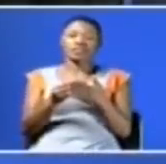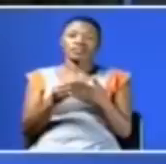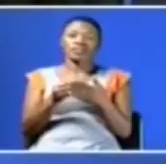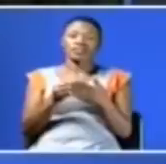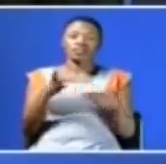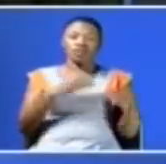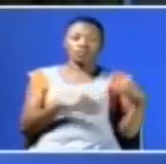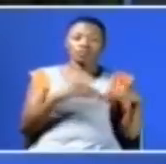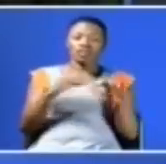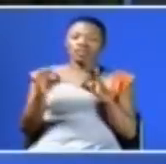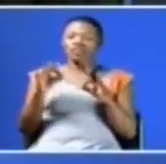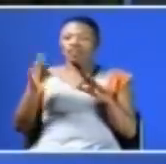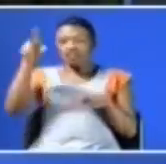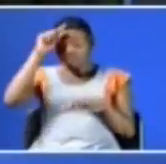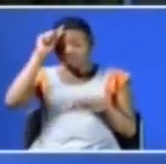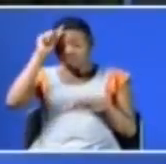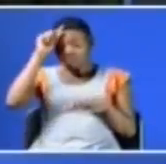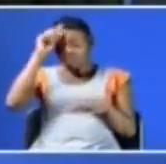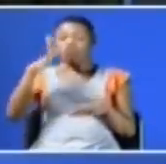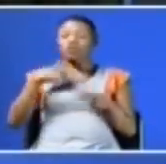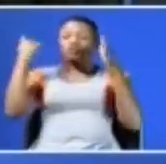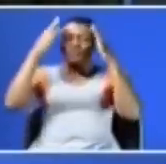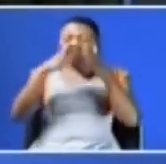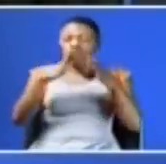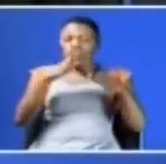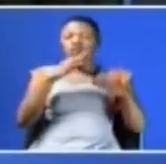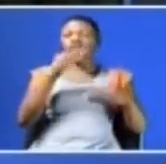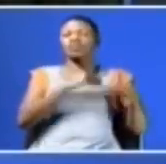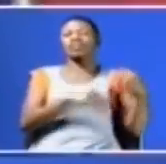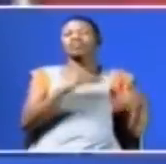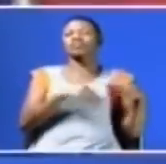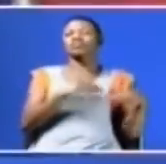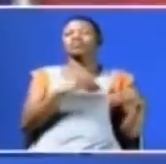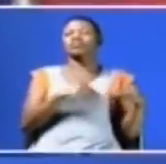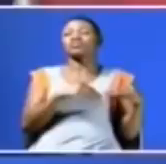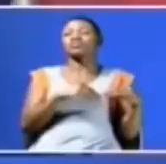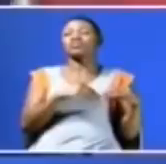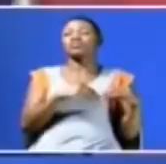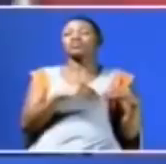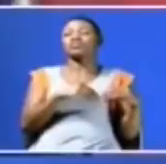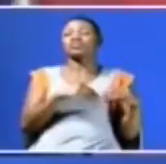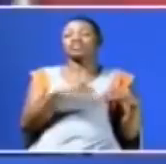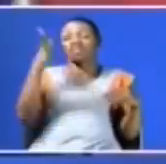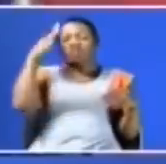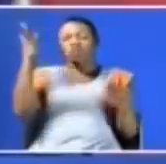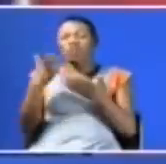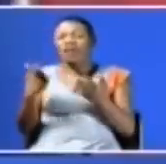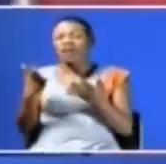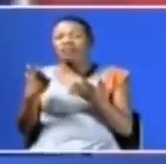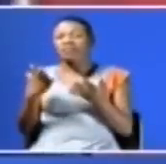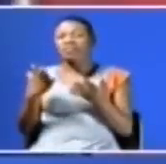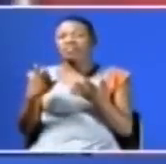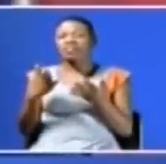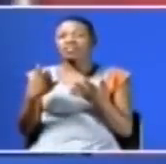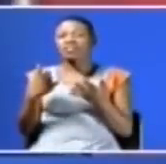about corruption. If government wants to focus on corruption, they know where the corruption money is. I mean, you don't expect those big guys, their money to be hidden under. They put it in banks.